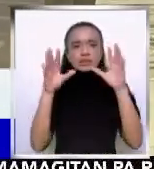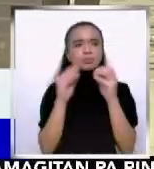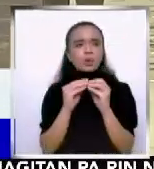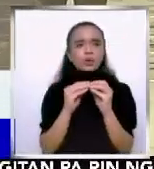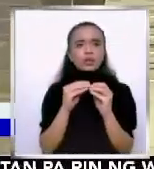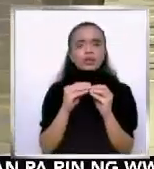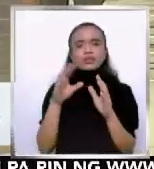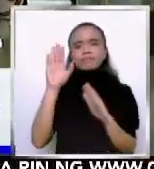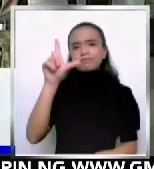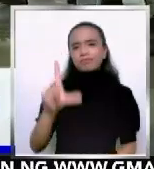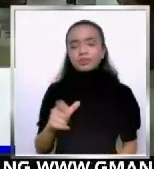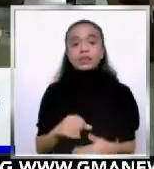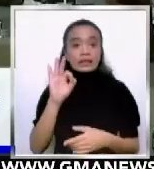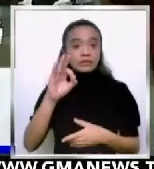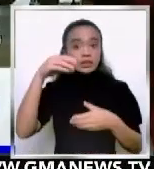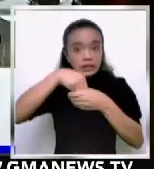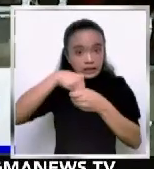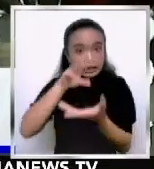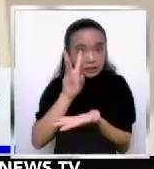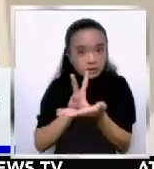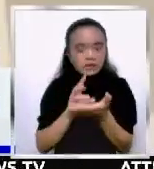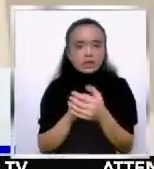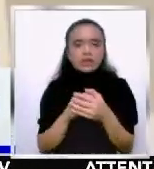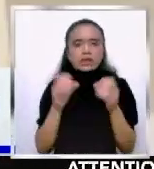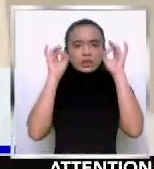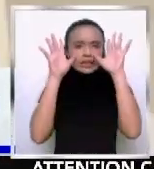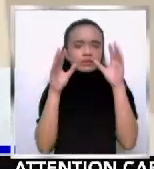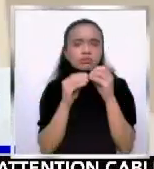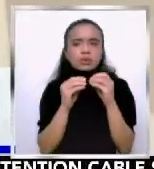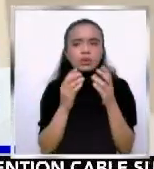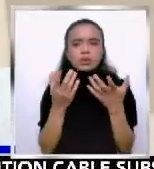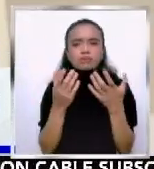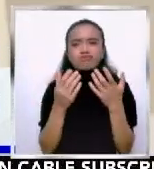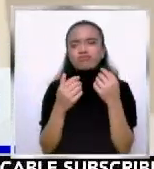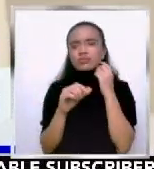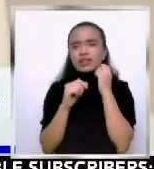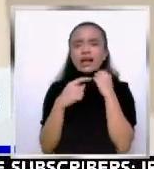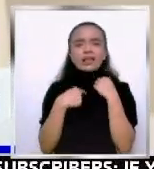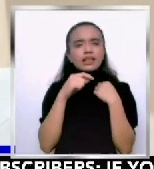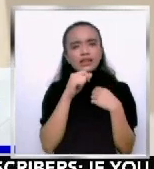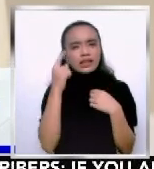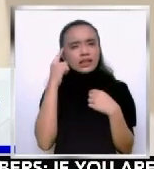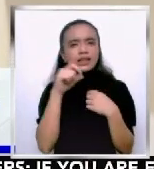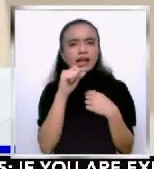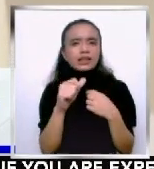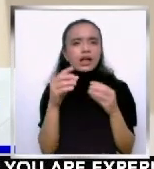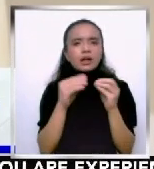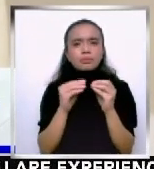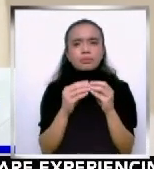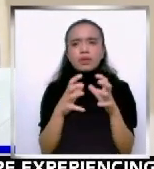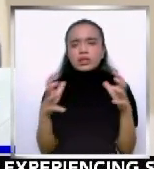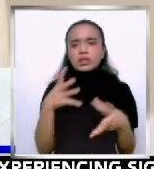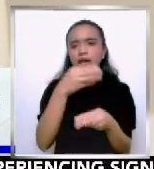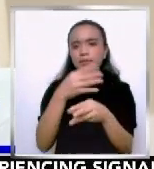indoors, the risk is more significant. So I don't think it will really add much even if